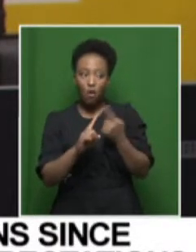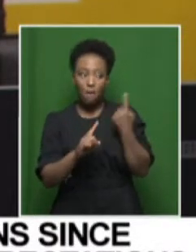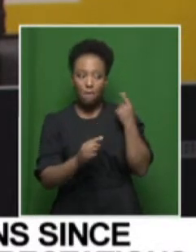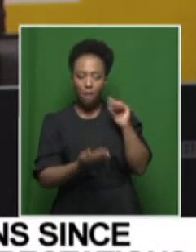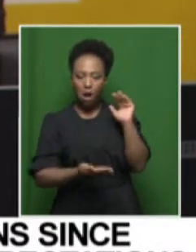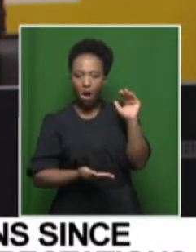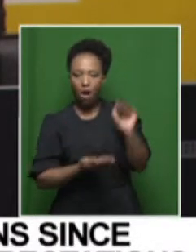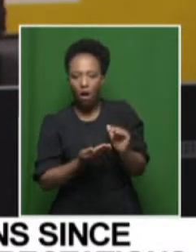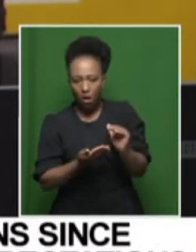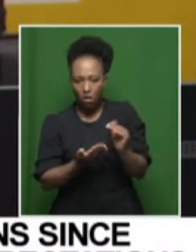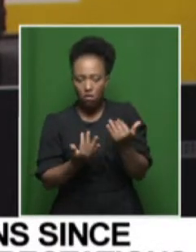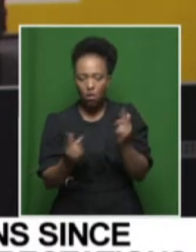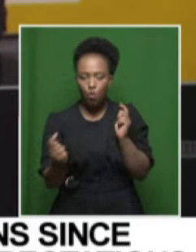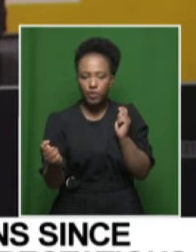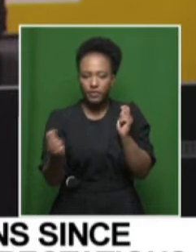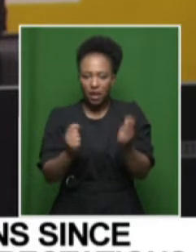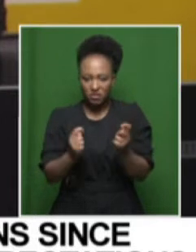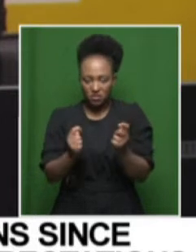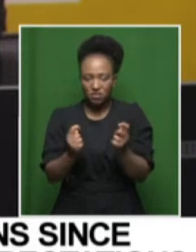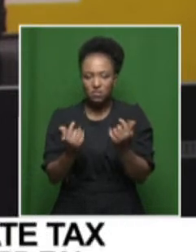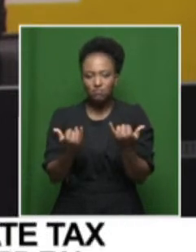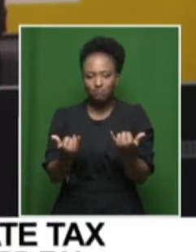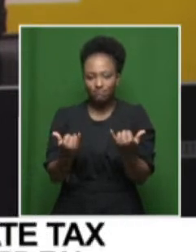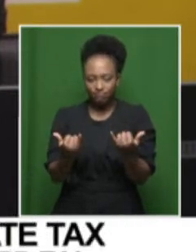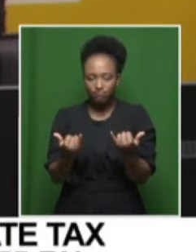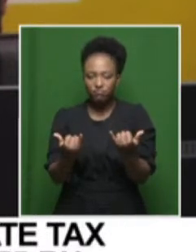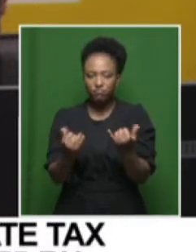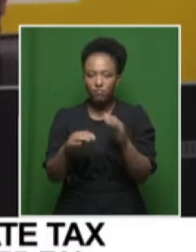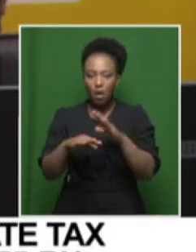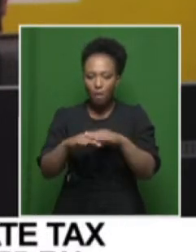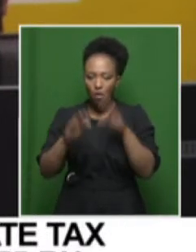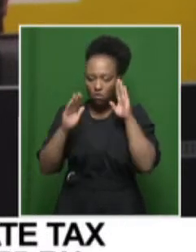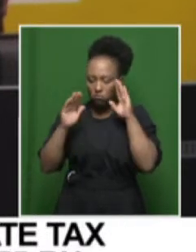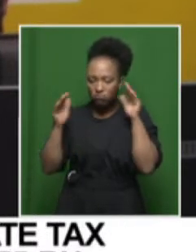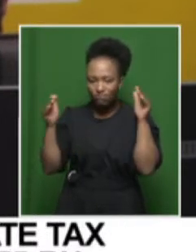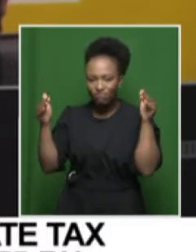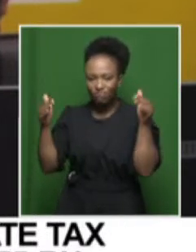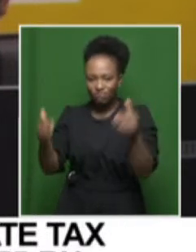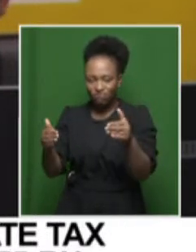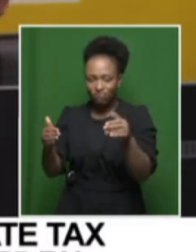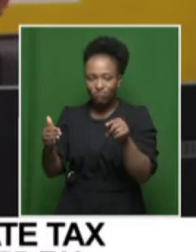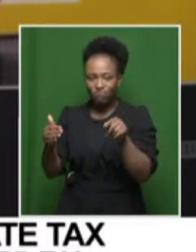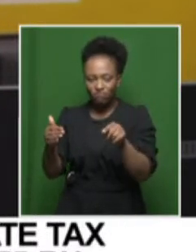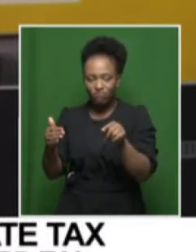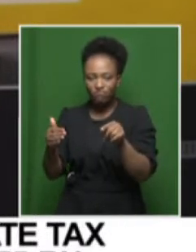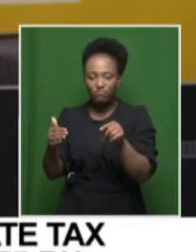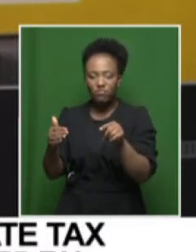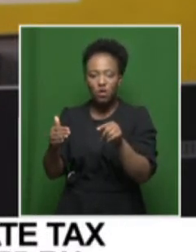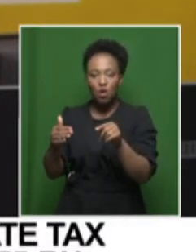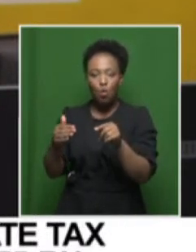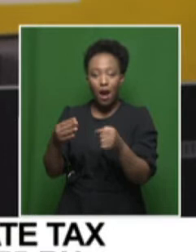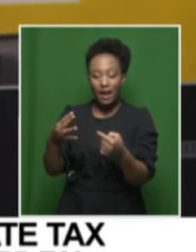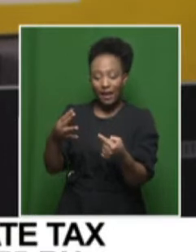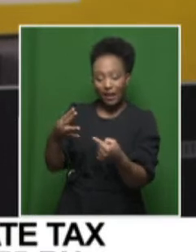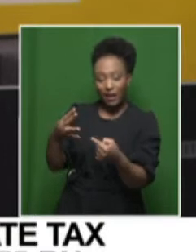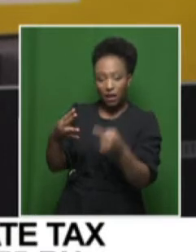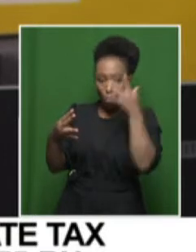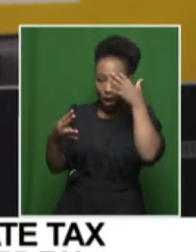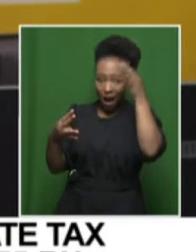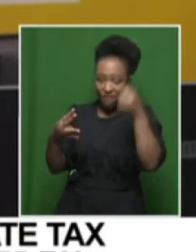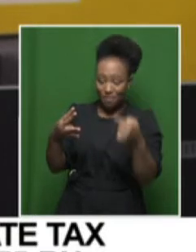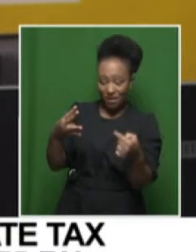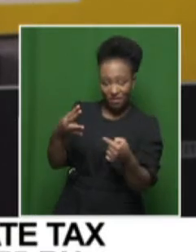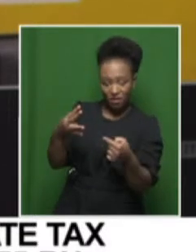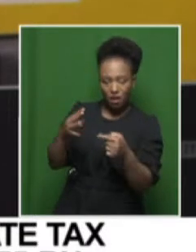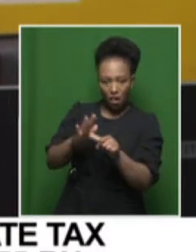trend and are restoring our focus on the 4 core functions of government.